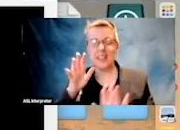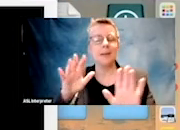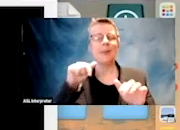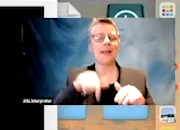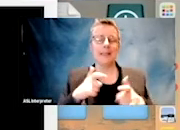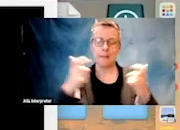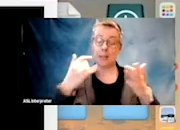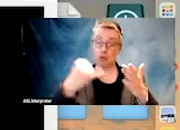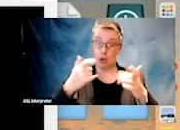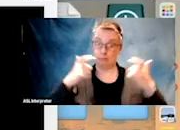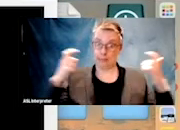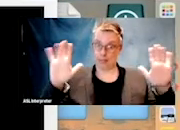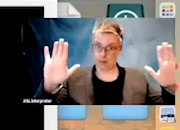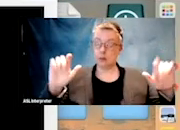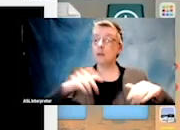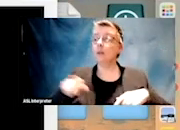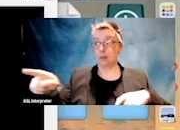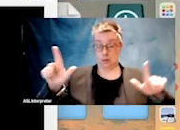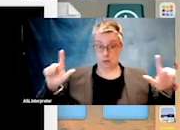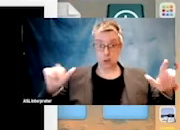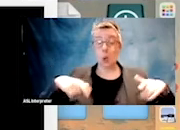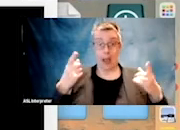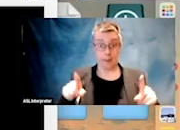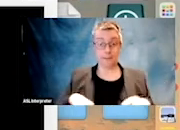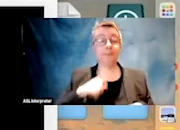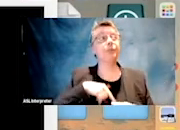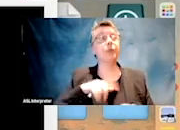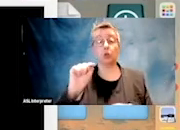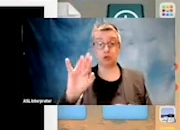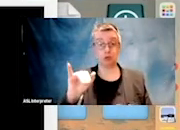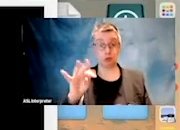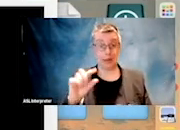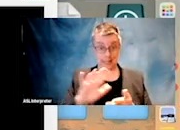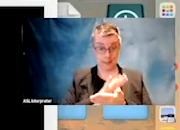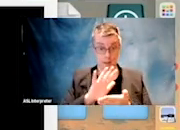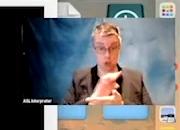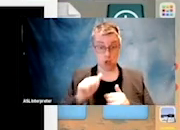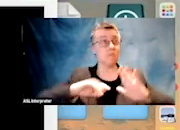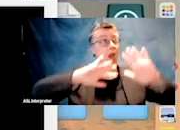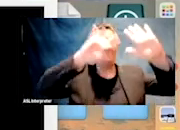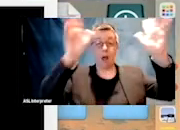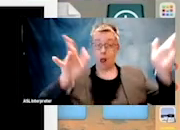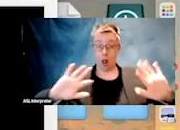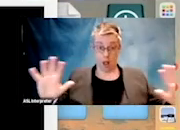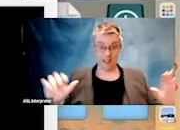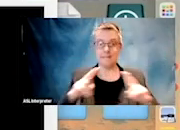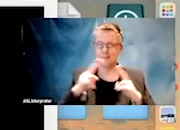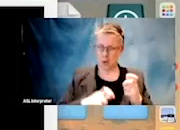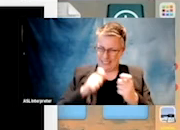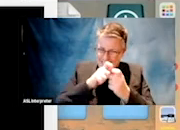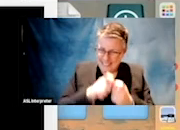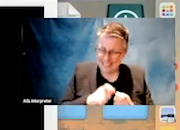is a big drawing. So what I did was I put a big sheet of tracing paper over the whole thing. I did a really precise tracing